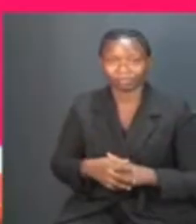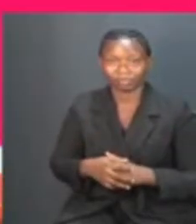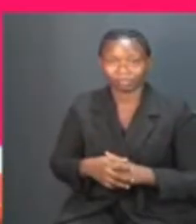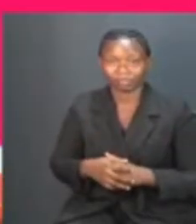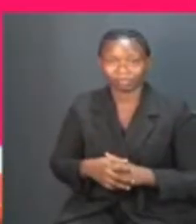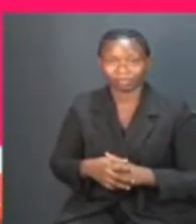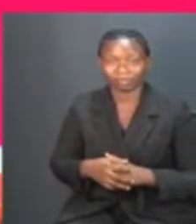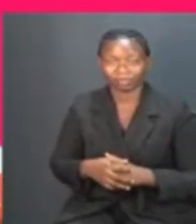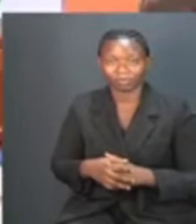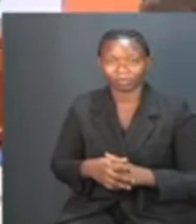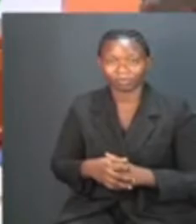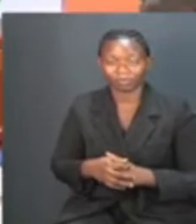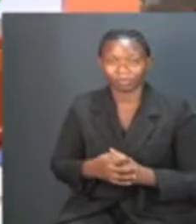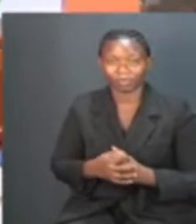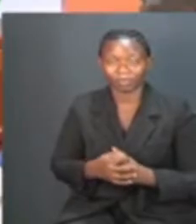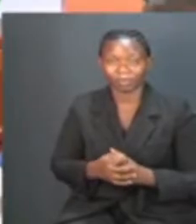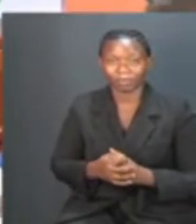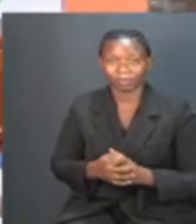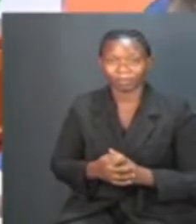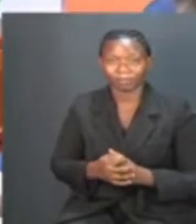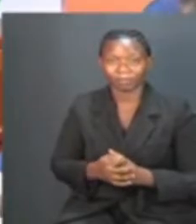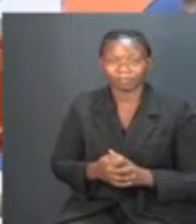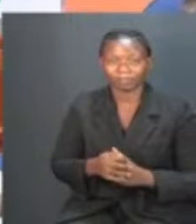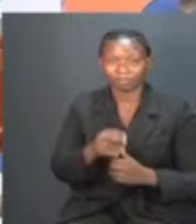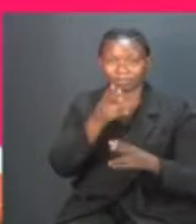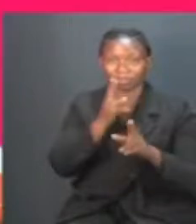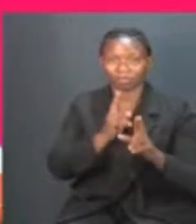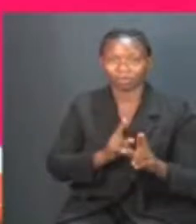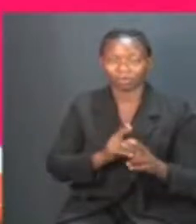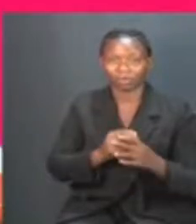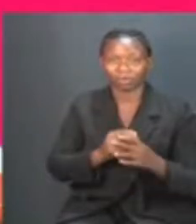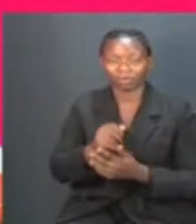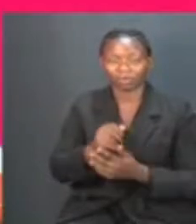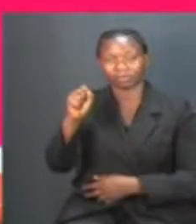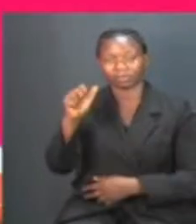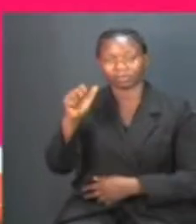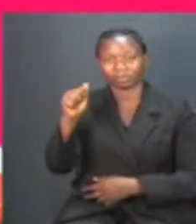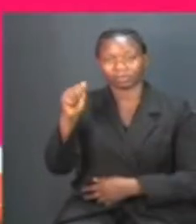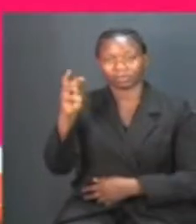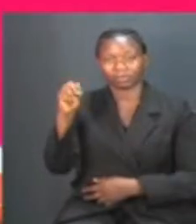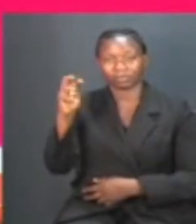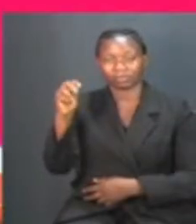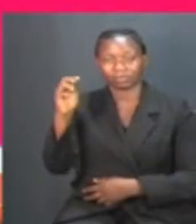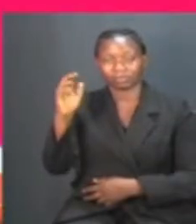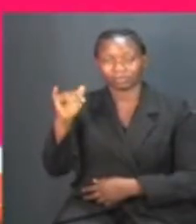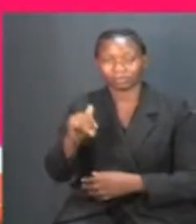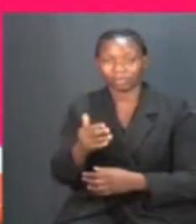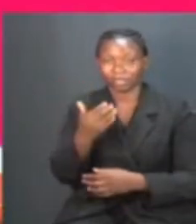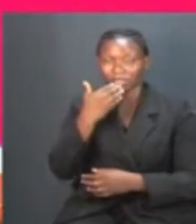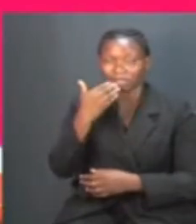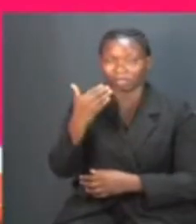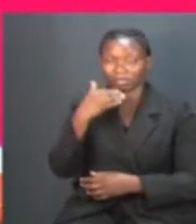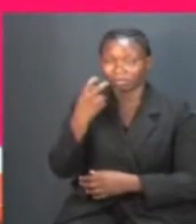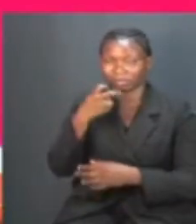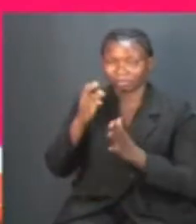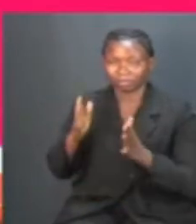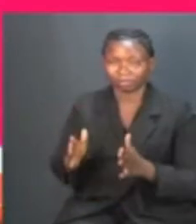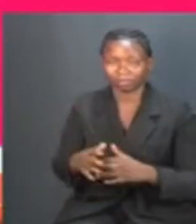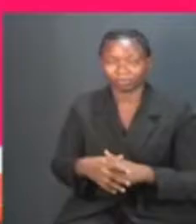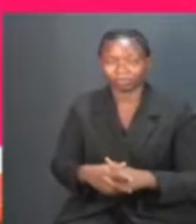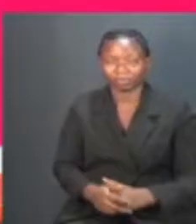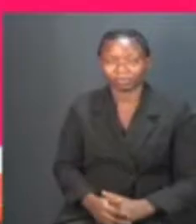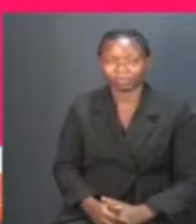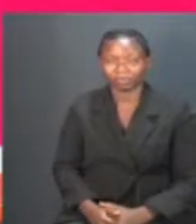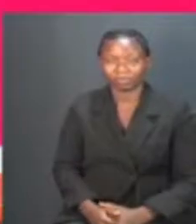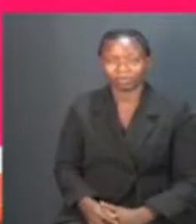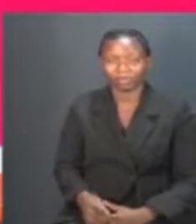Honorable Samir Owuku. Honorable Samir Owuku, you have the floor. Thank you, Mr. Speaker. Mr. Speaker,